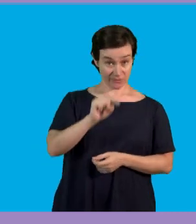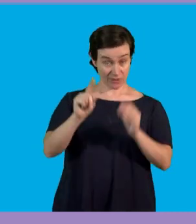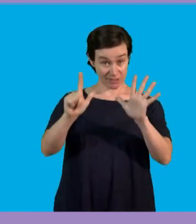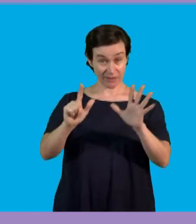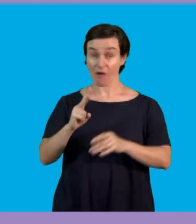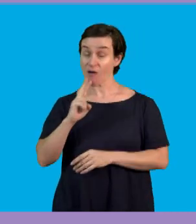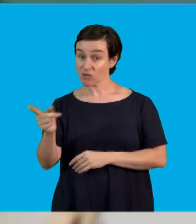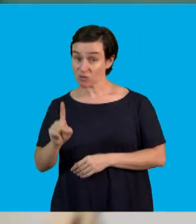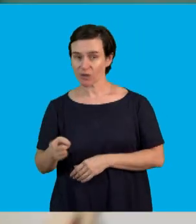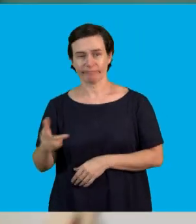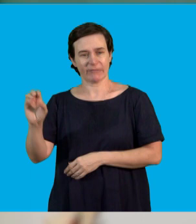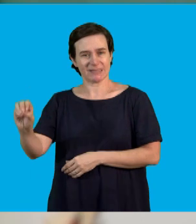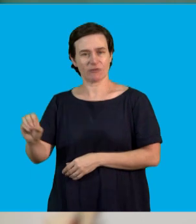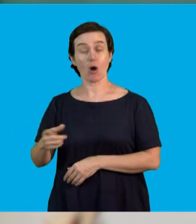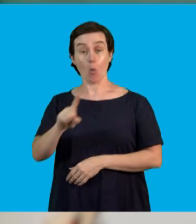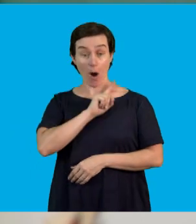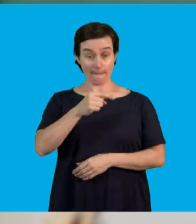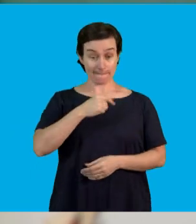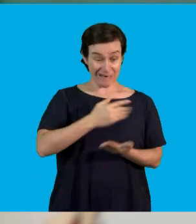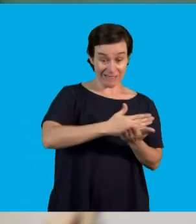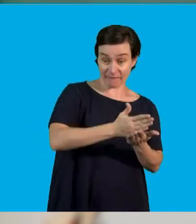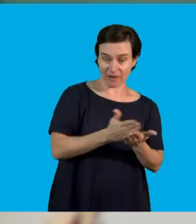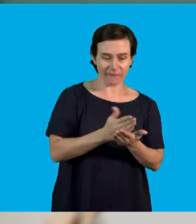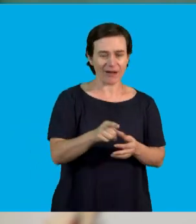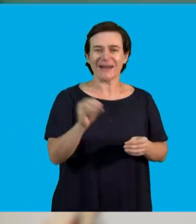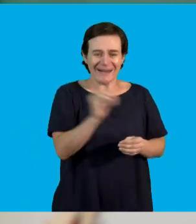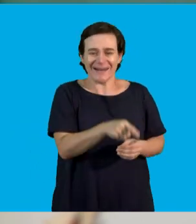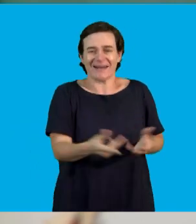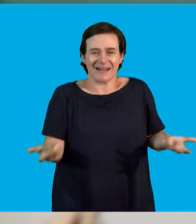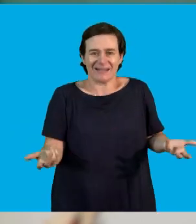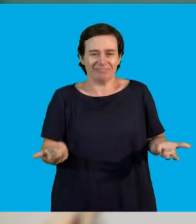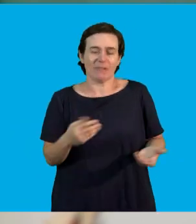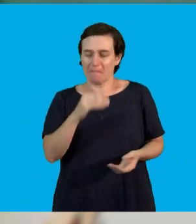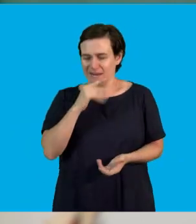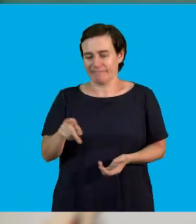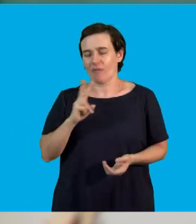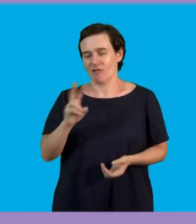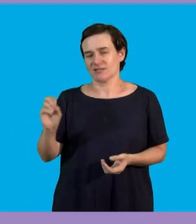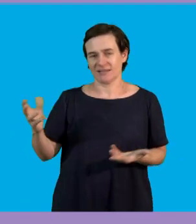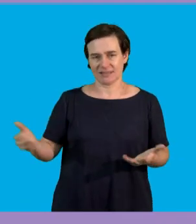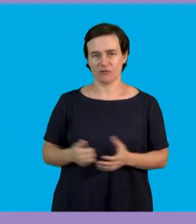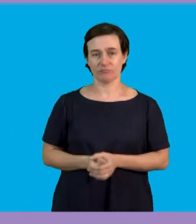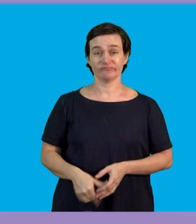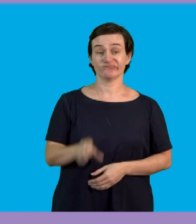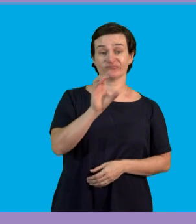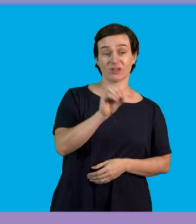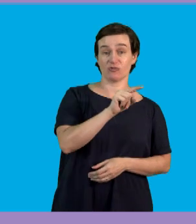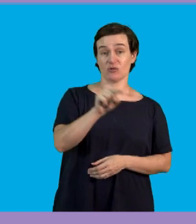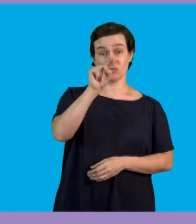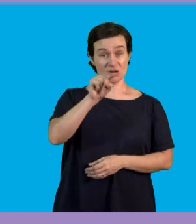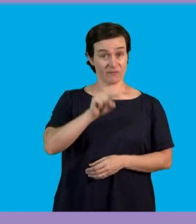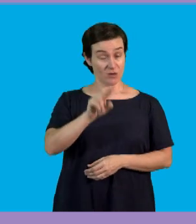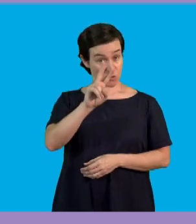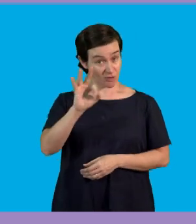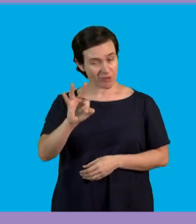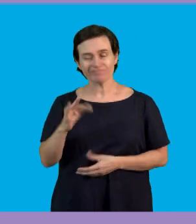0, because we are dividing nothing by a certain number. We also have 0 divided by 23. Again,